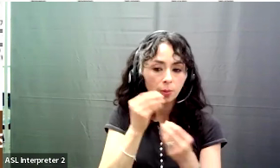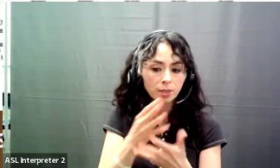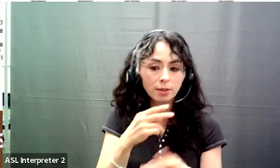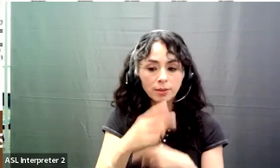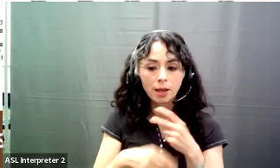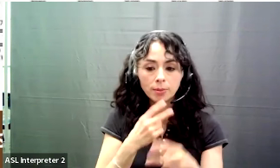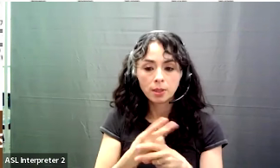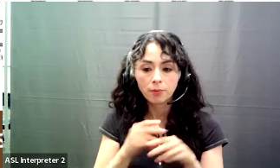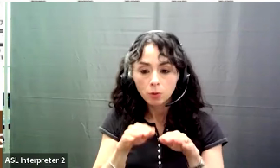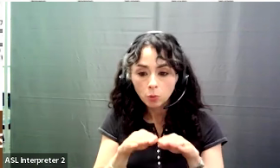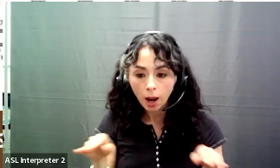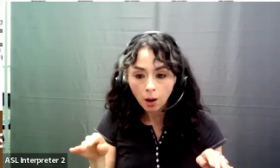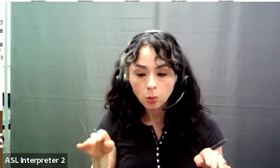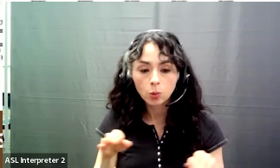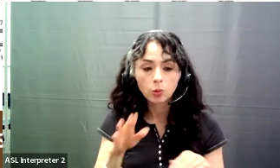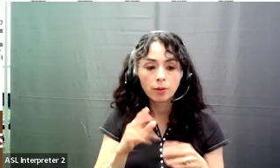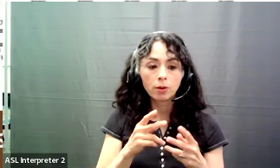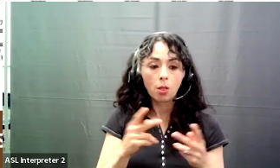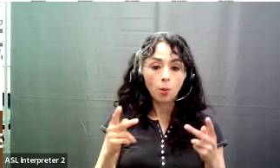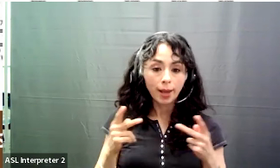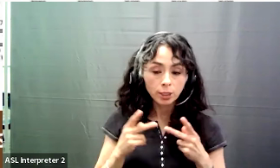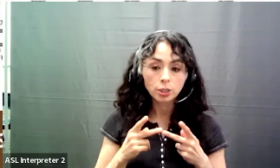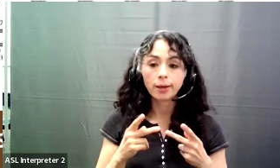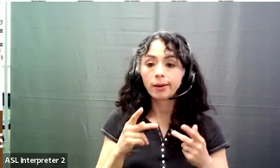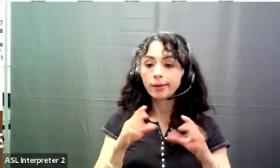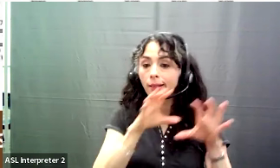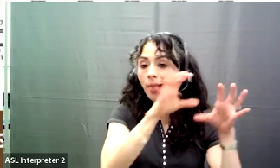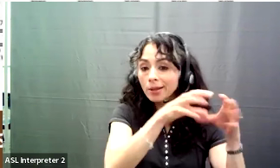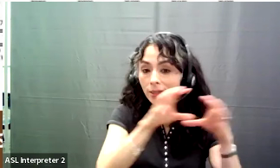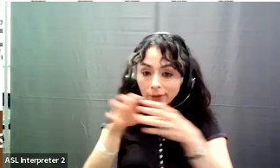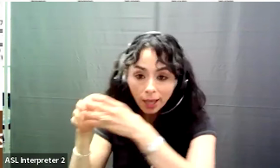types, locations, classification,